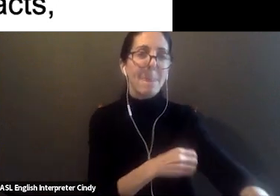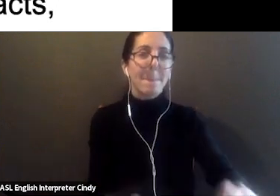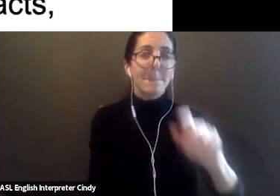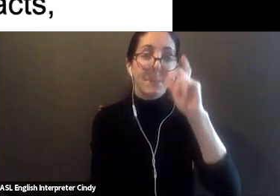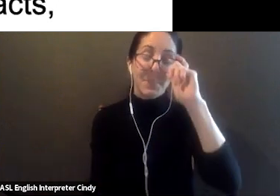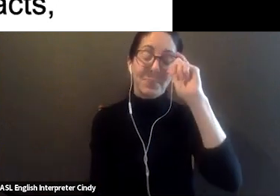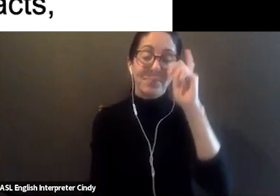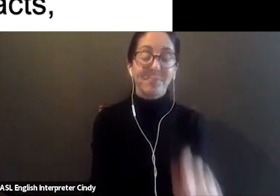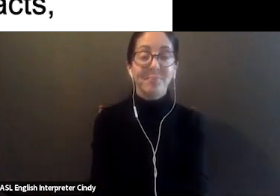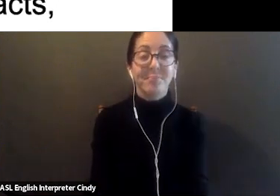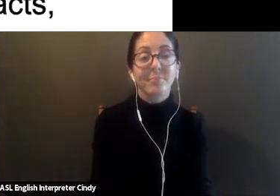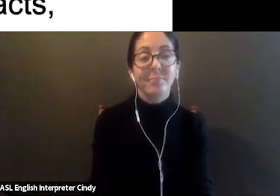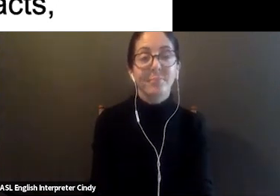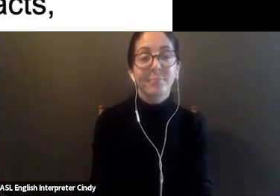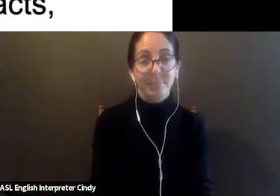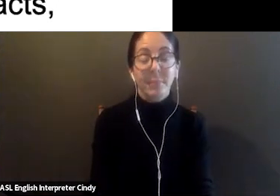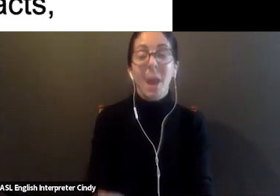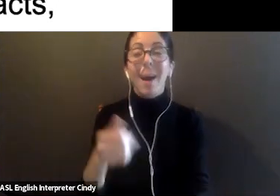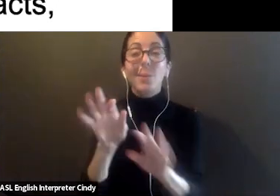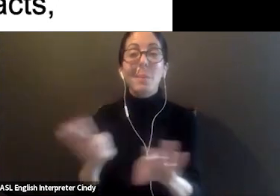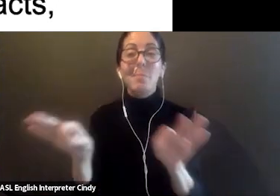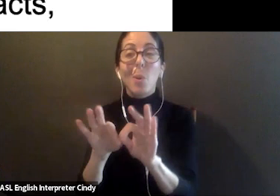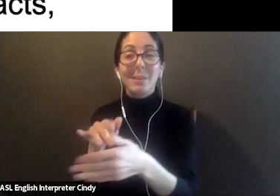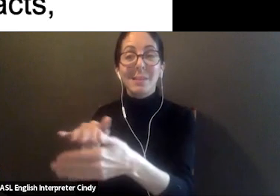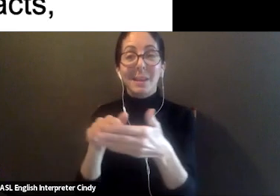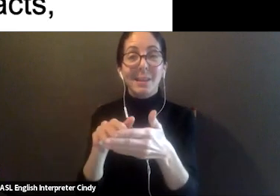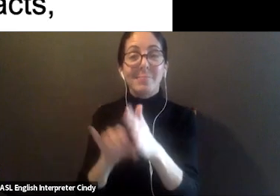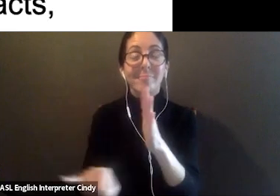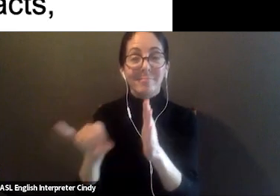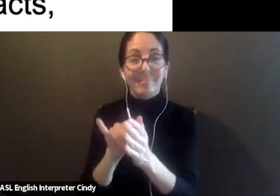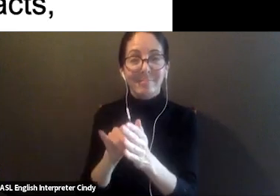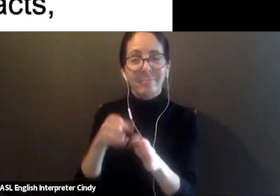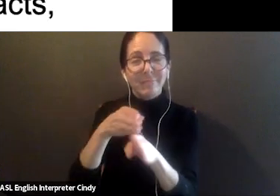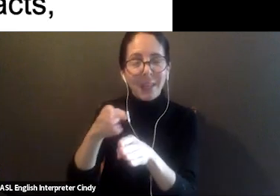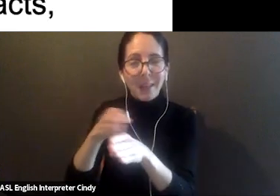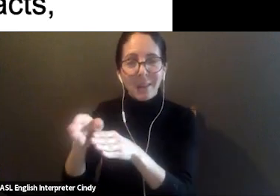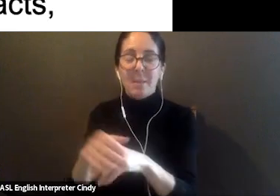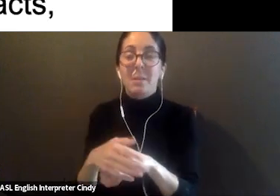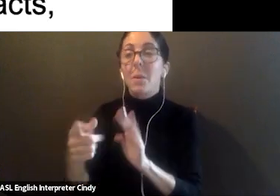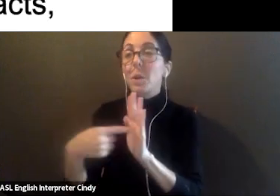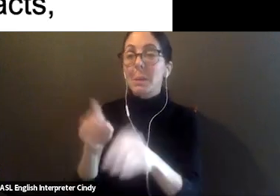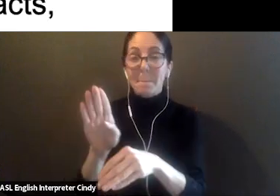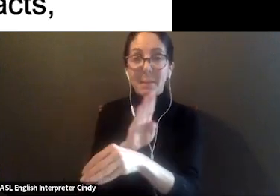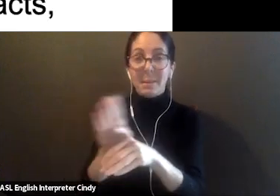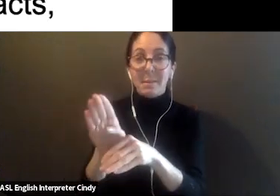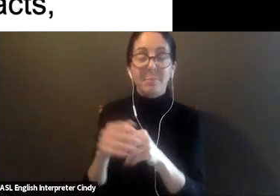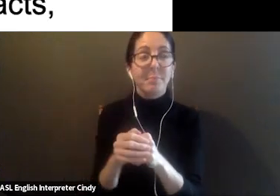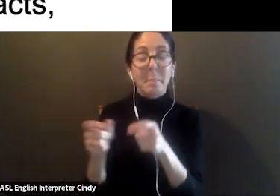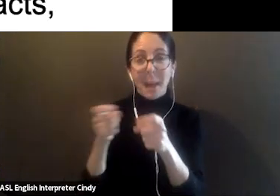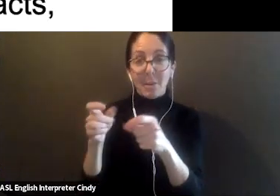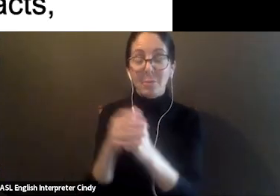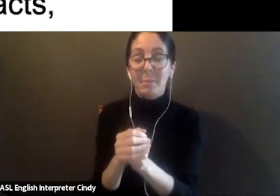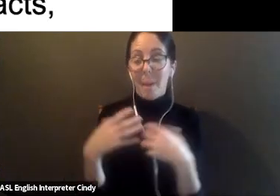In order to identify relevant studies, we looked at related fields and disciplines, including business and management, health